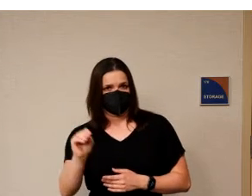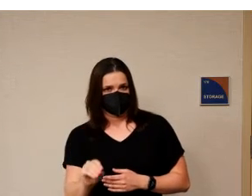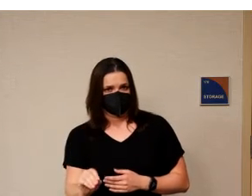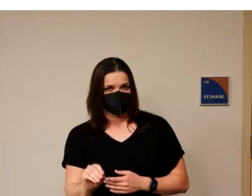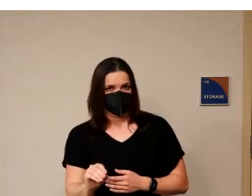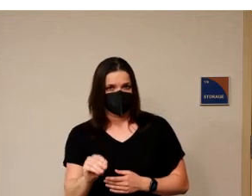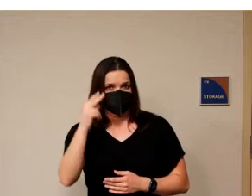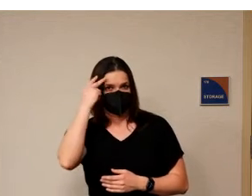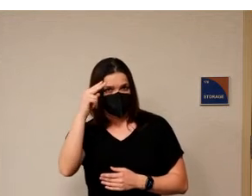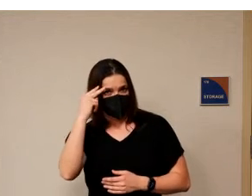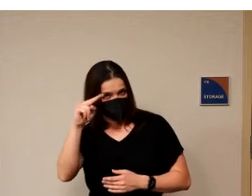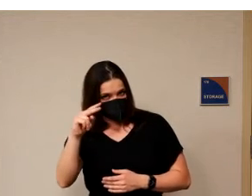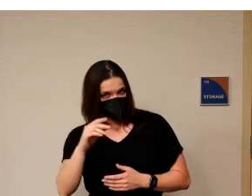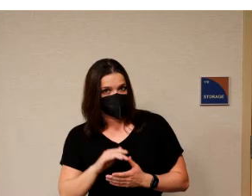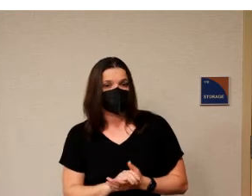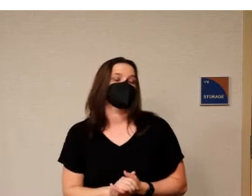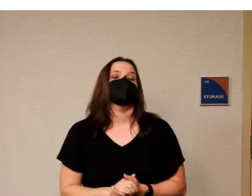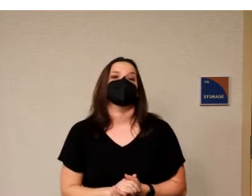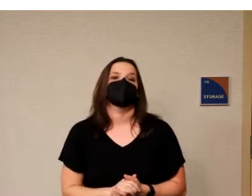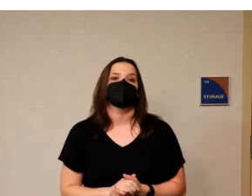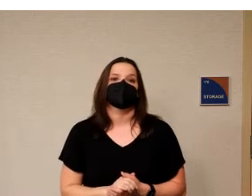43.88% Hispanic